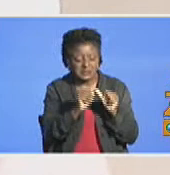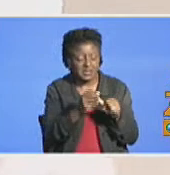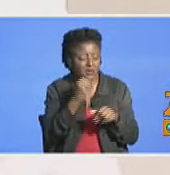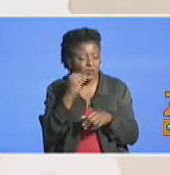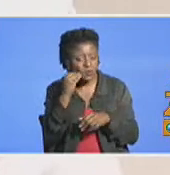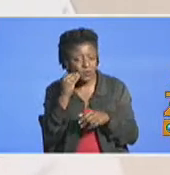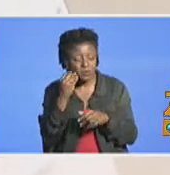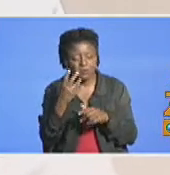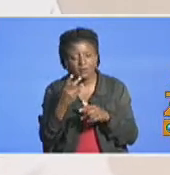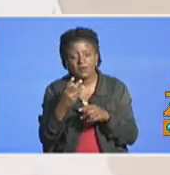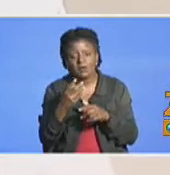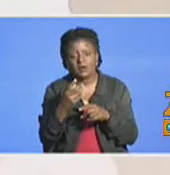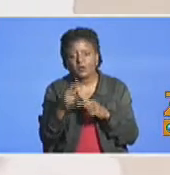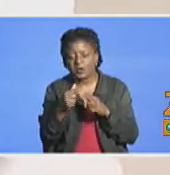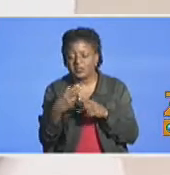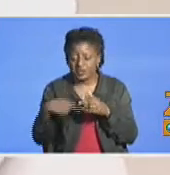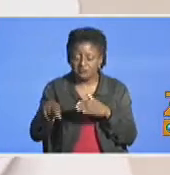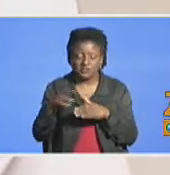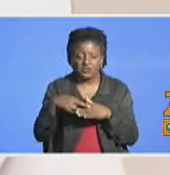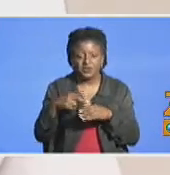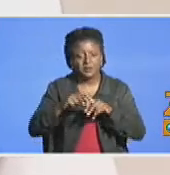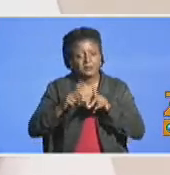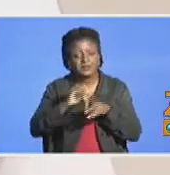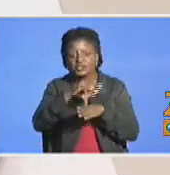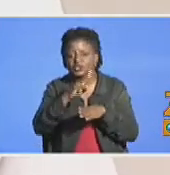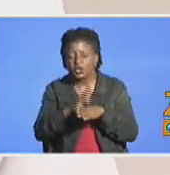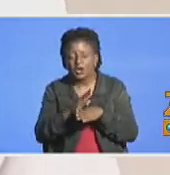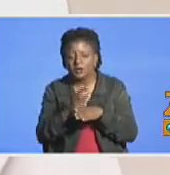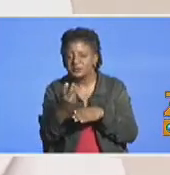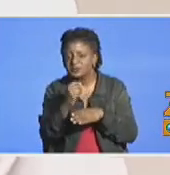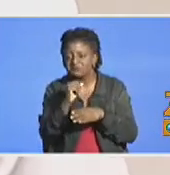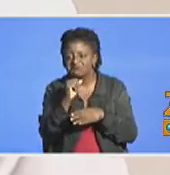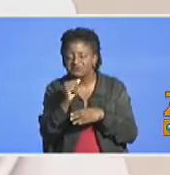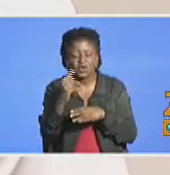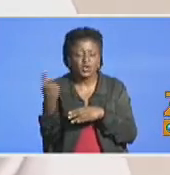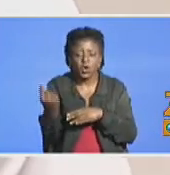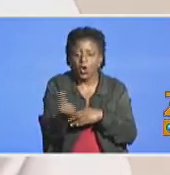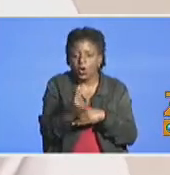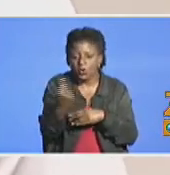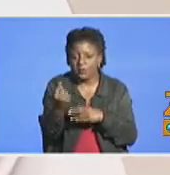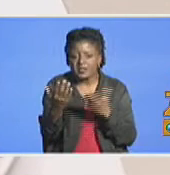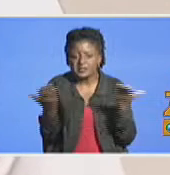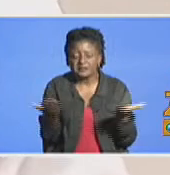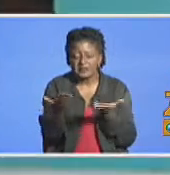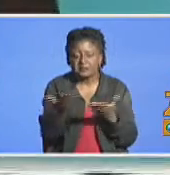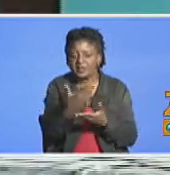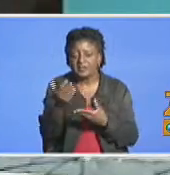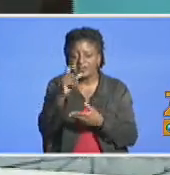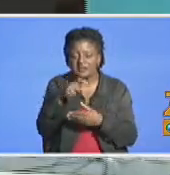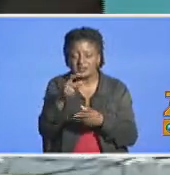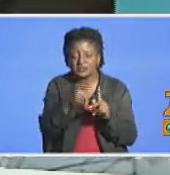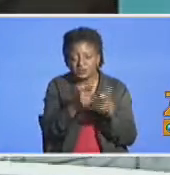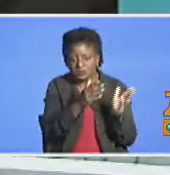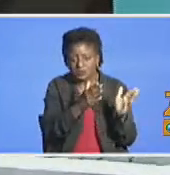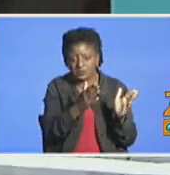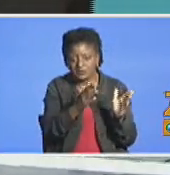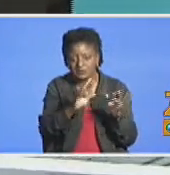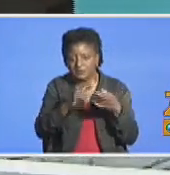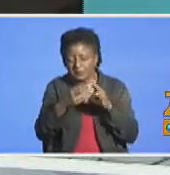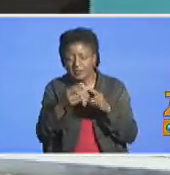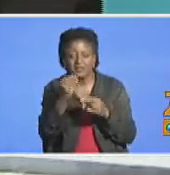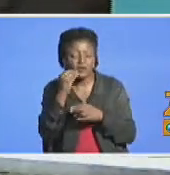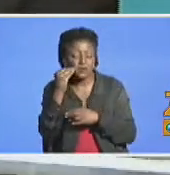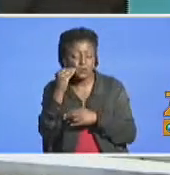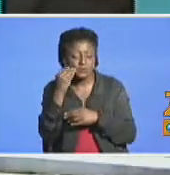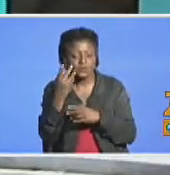returned, but jobs weren't always available. They needed to get their homes together. And while hurricane-torn areas